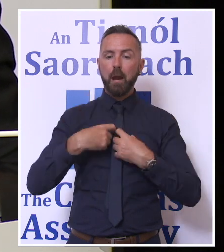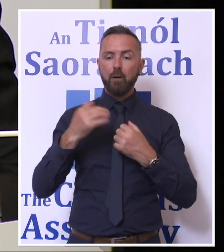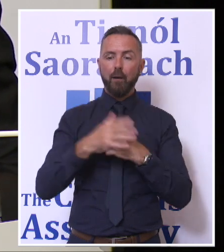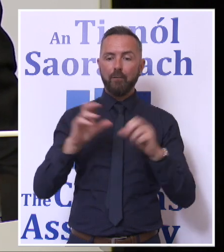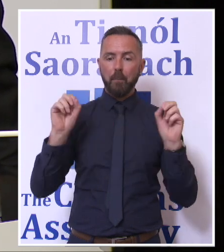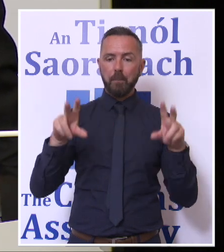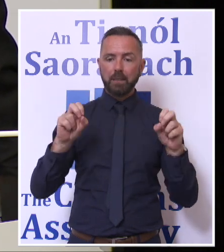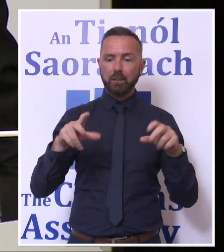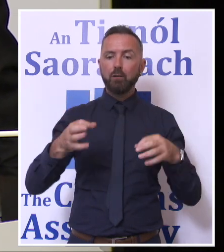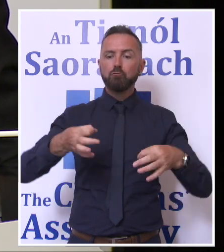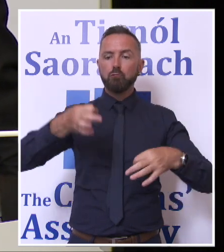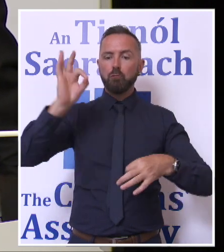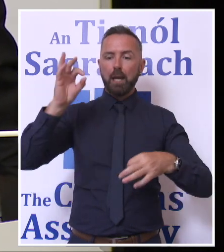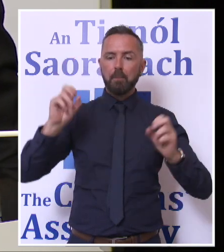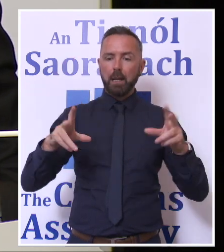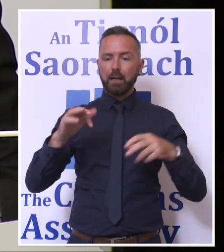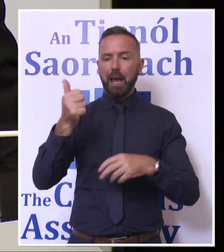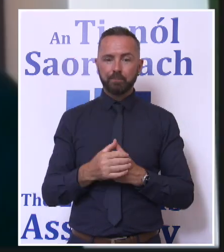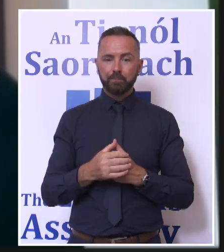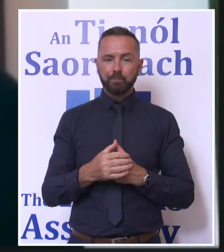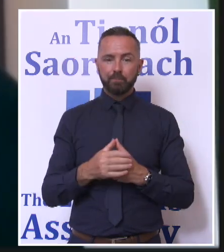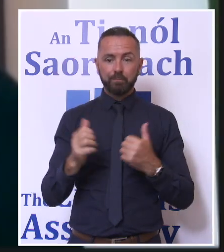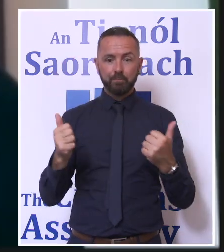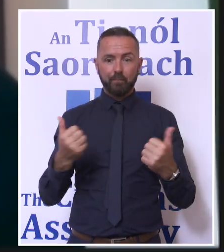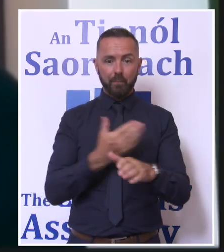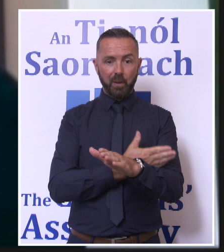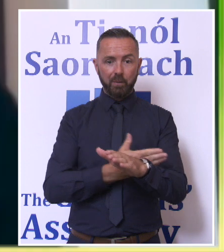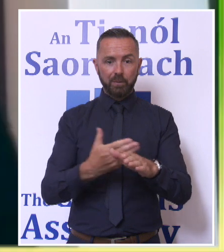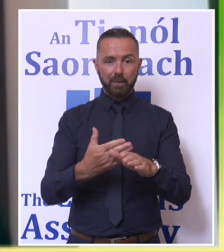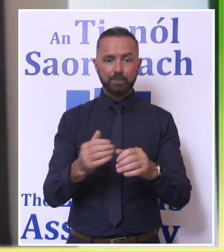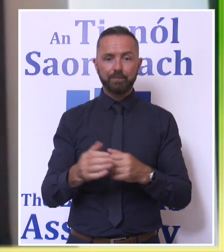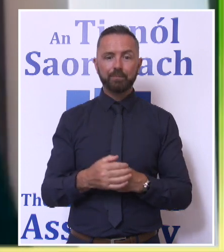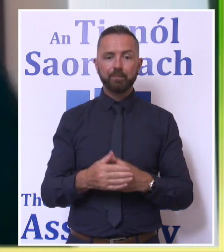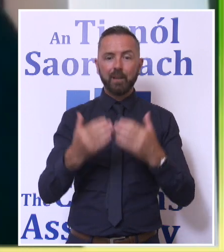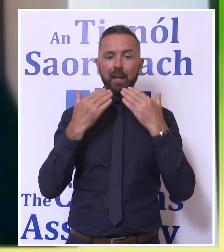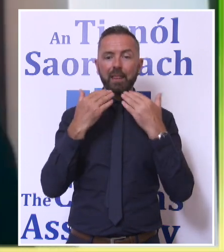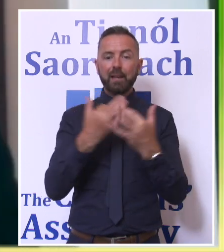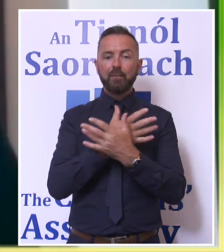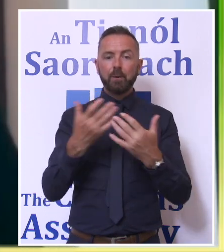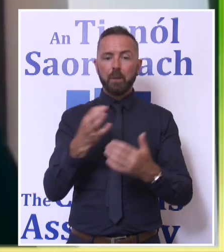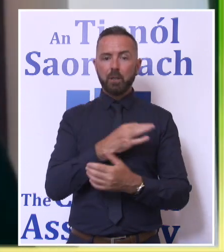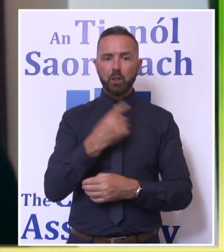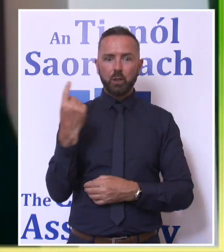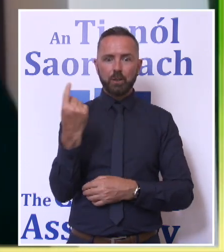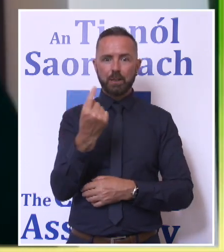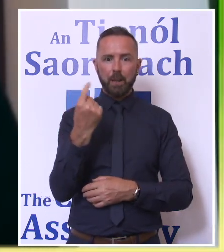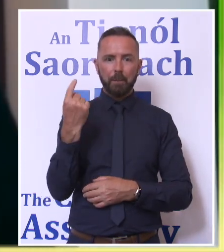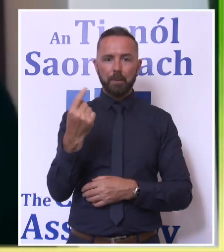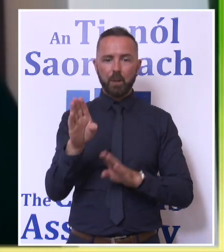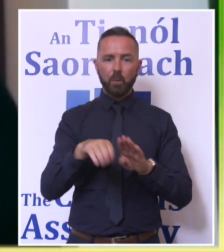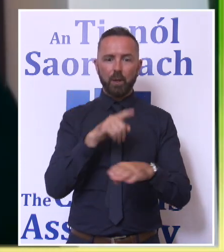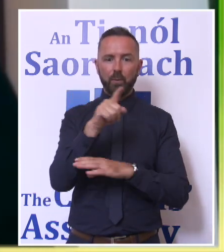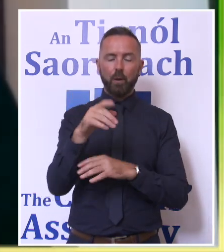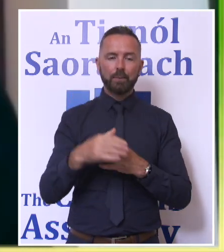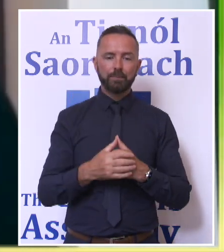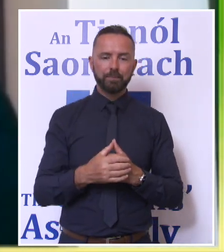Manchester, Mr. Andy Burnham. Oh, thanks very much. It's good to be with you all. I